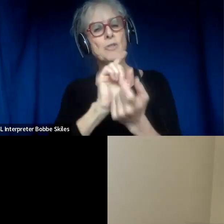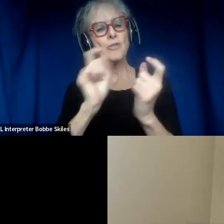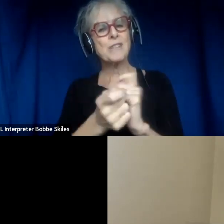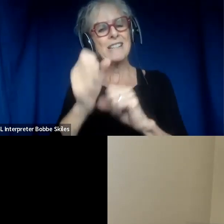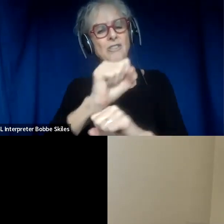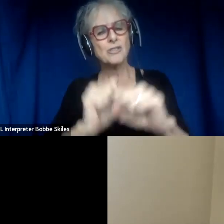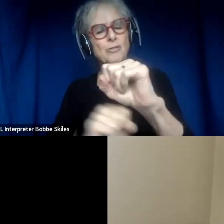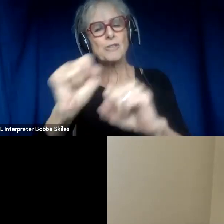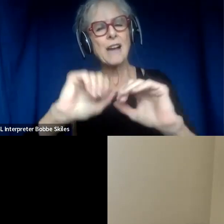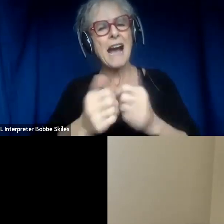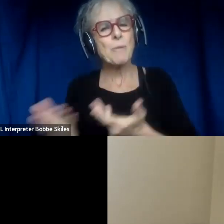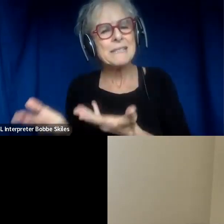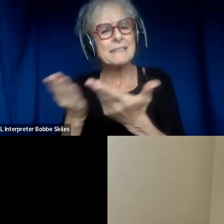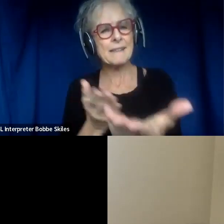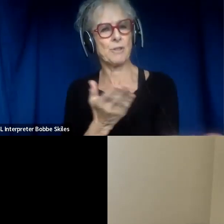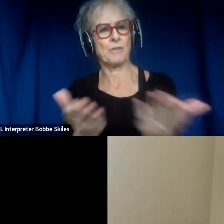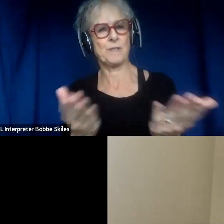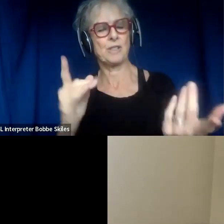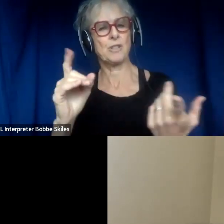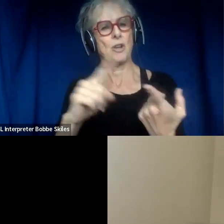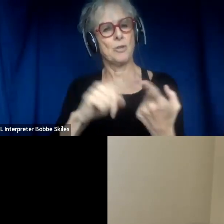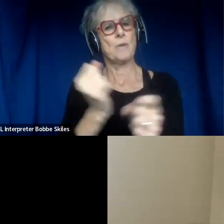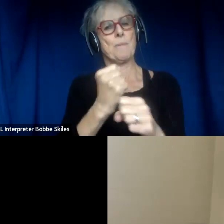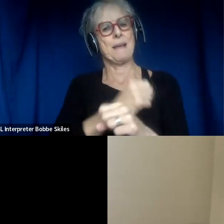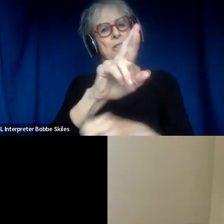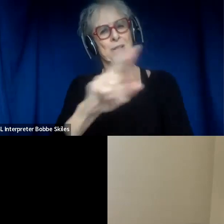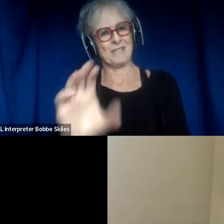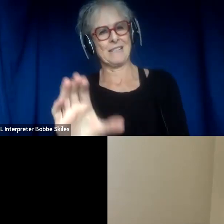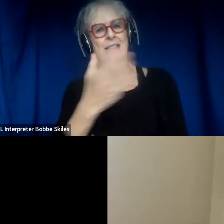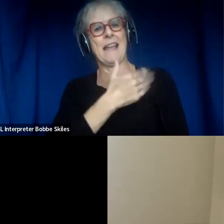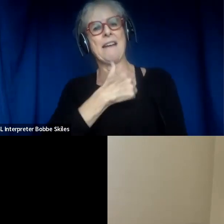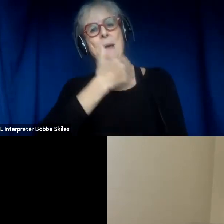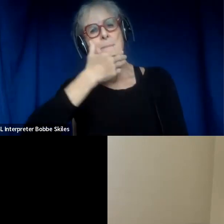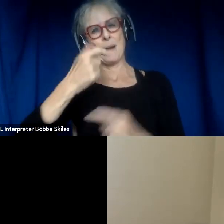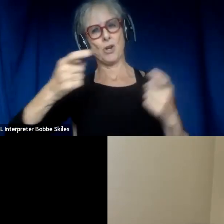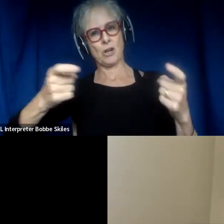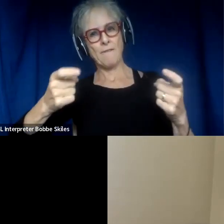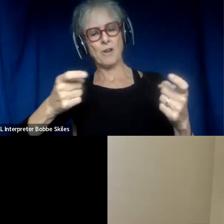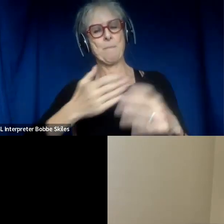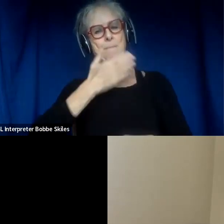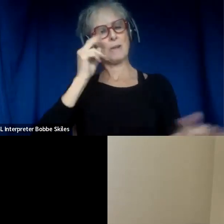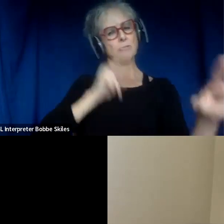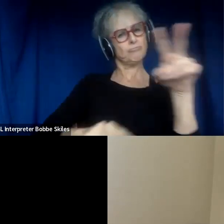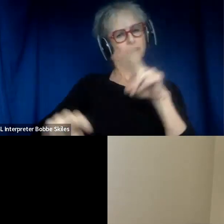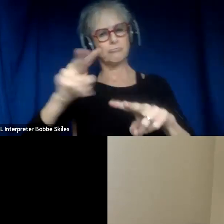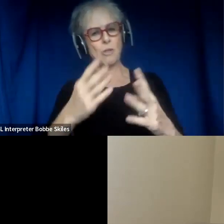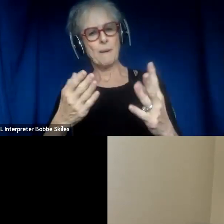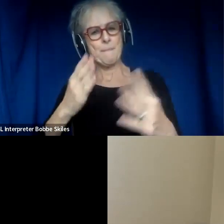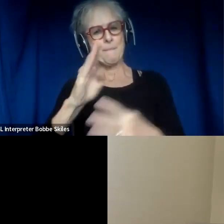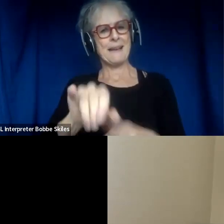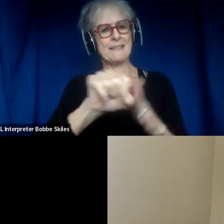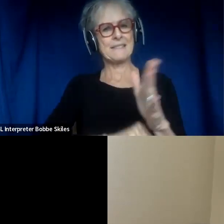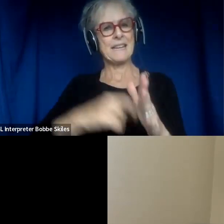of delivery to make the regional centers better governed, better overseen by the State Department, and